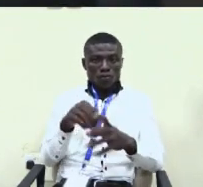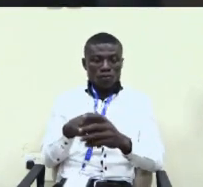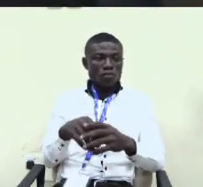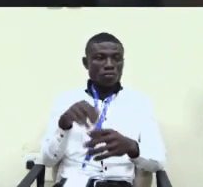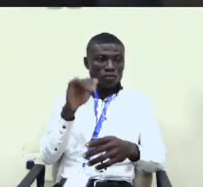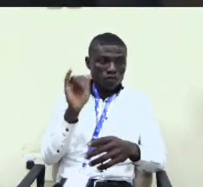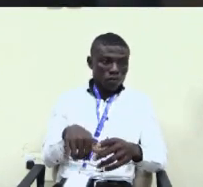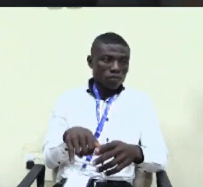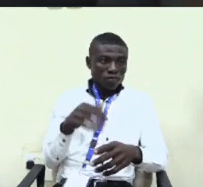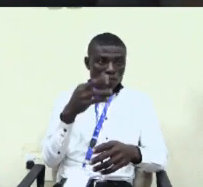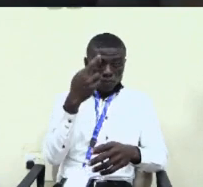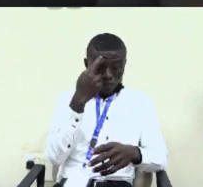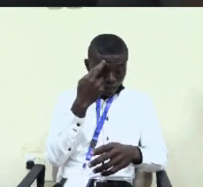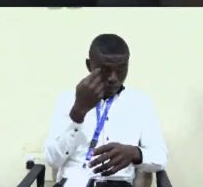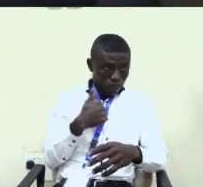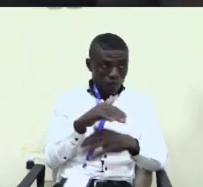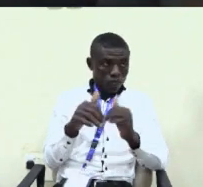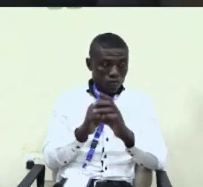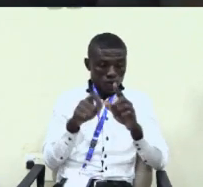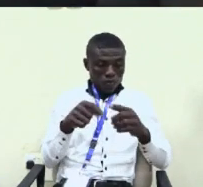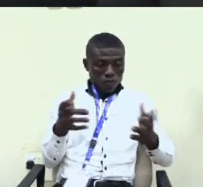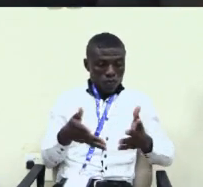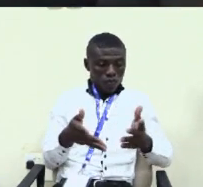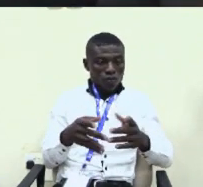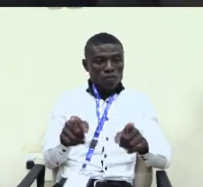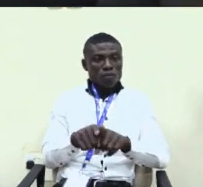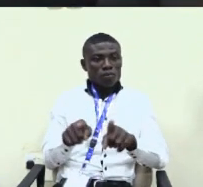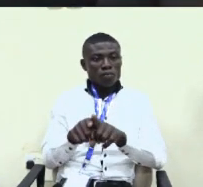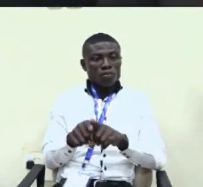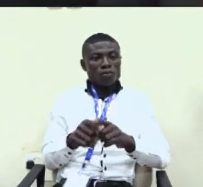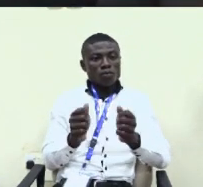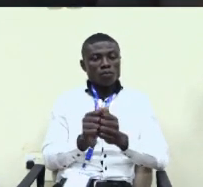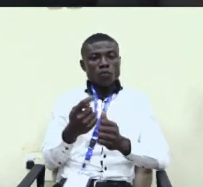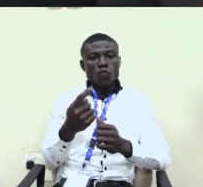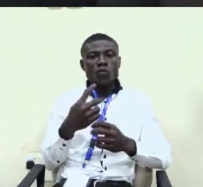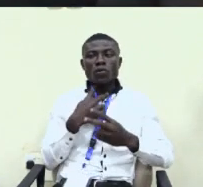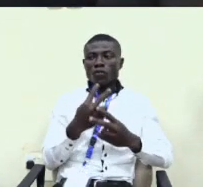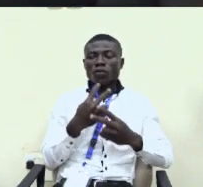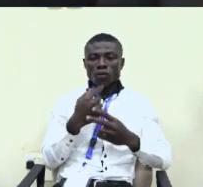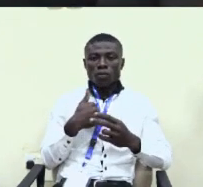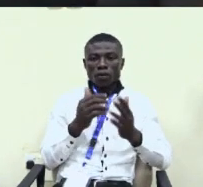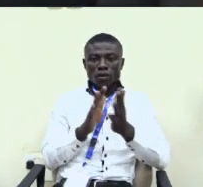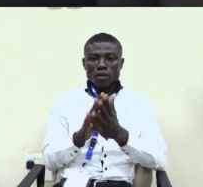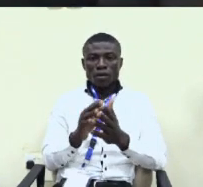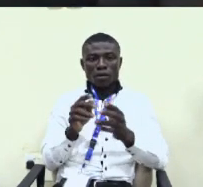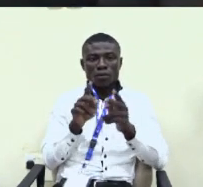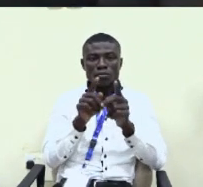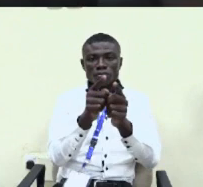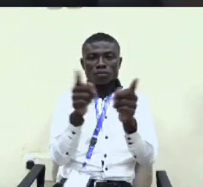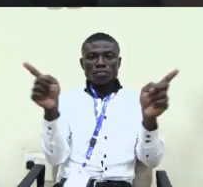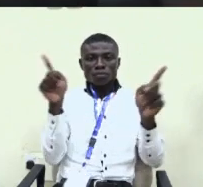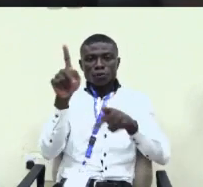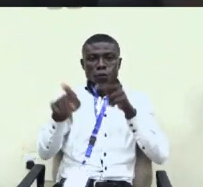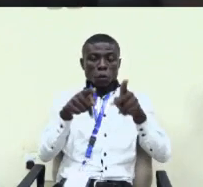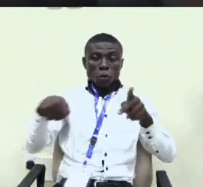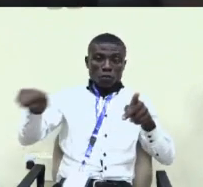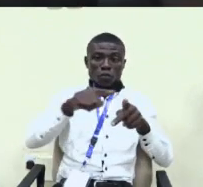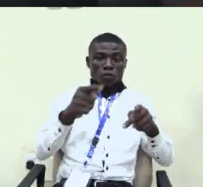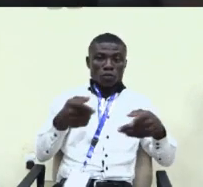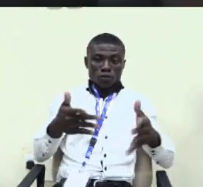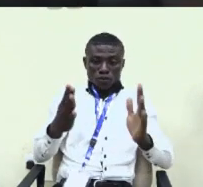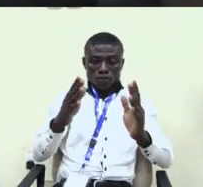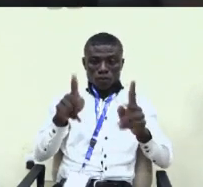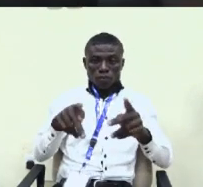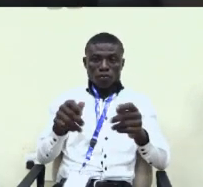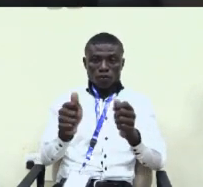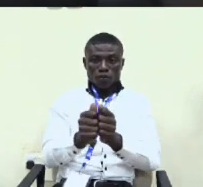And that is why we are all here. And with one voice, asking the general public to give persons with